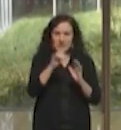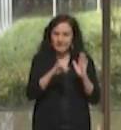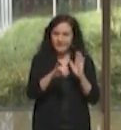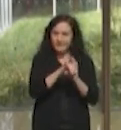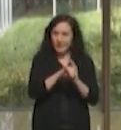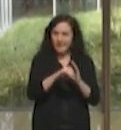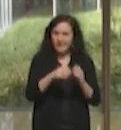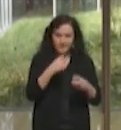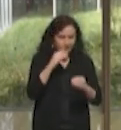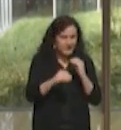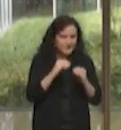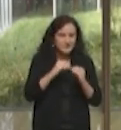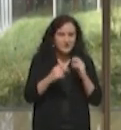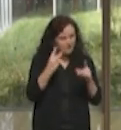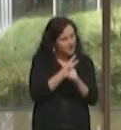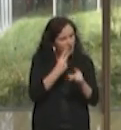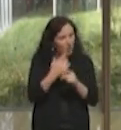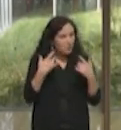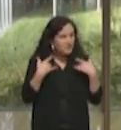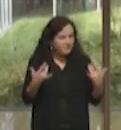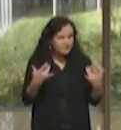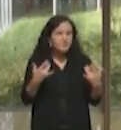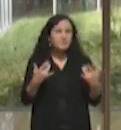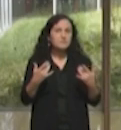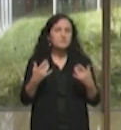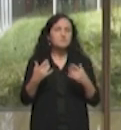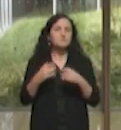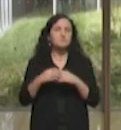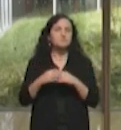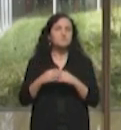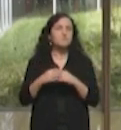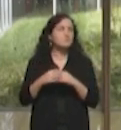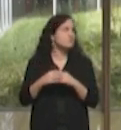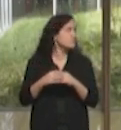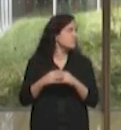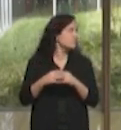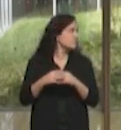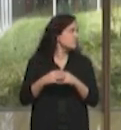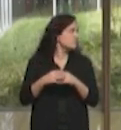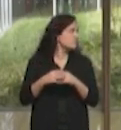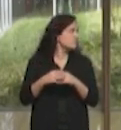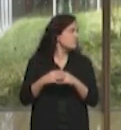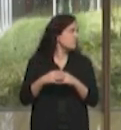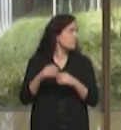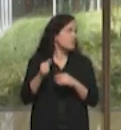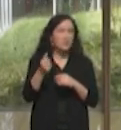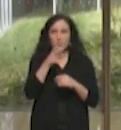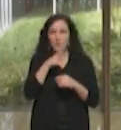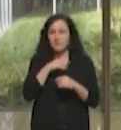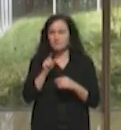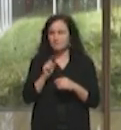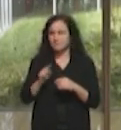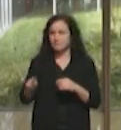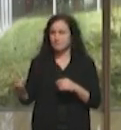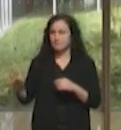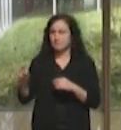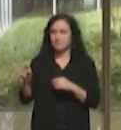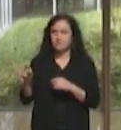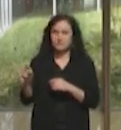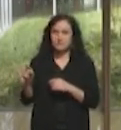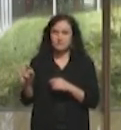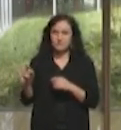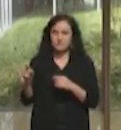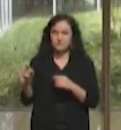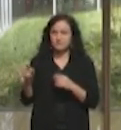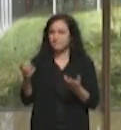it, figure out what's going on, right? Other women